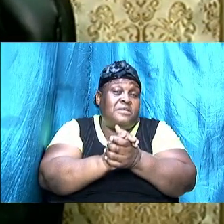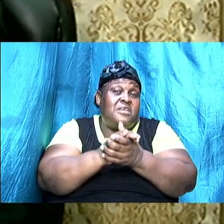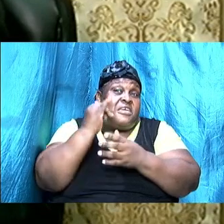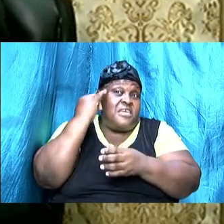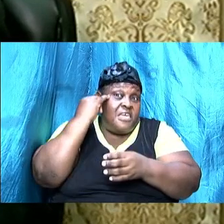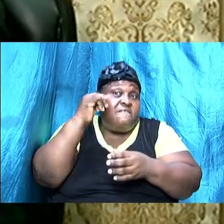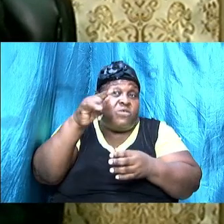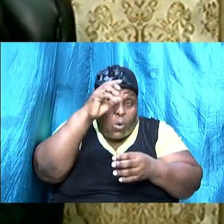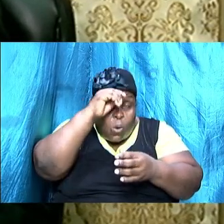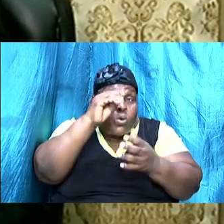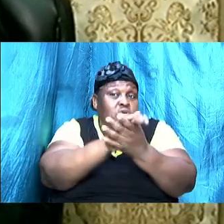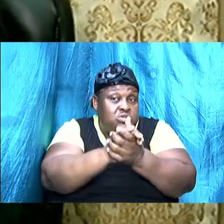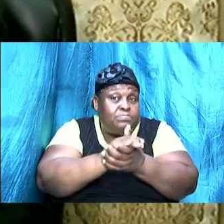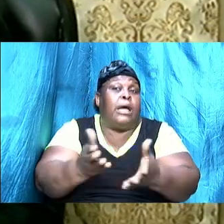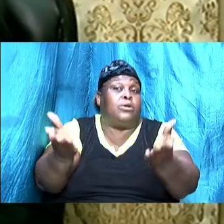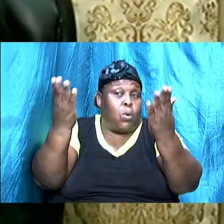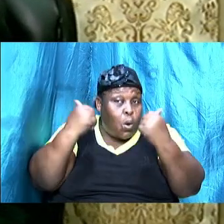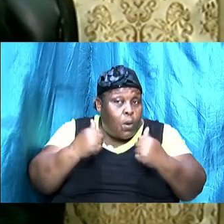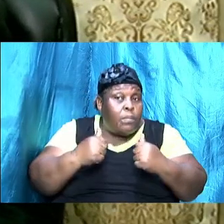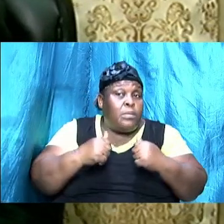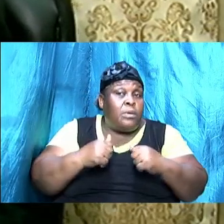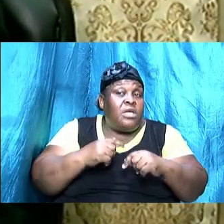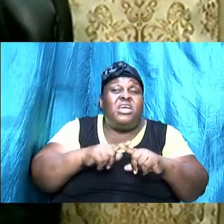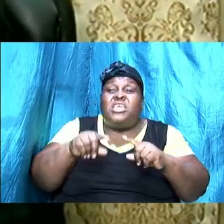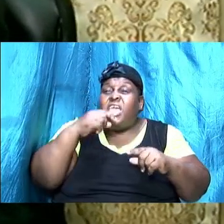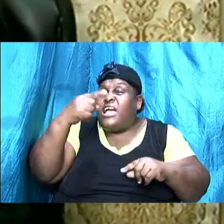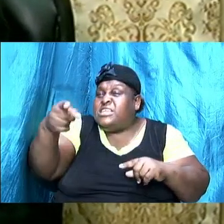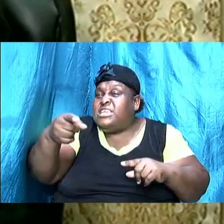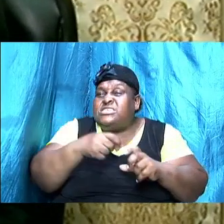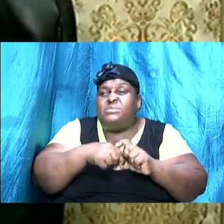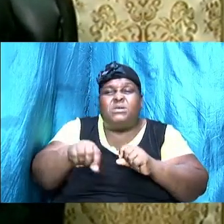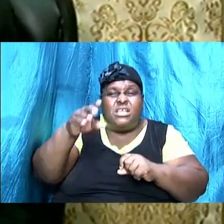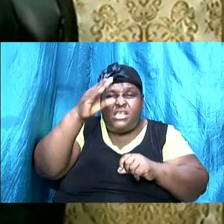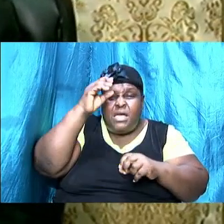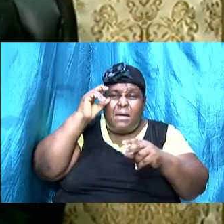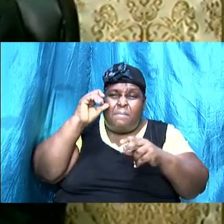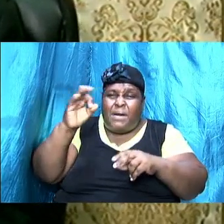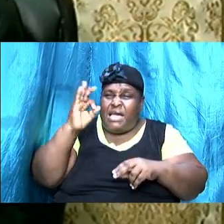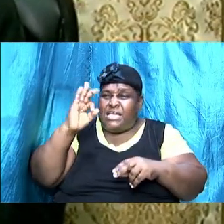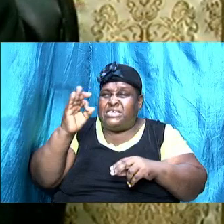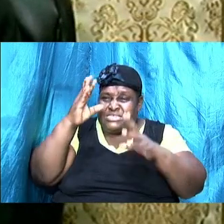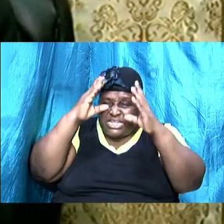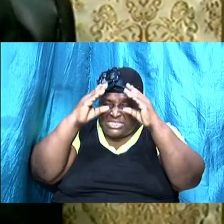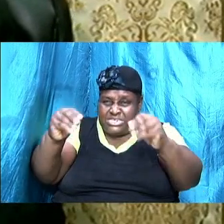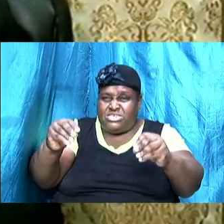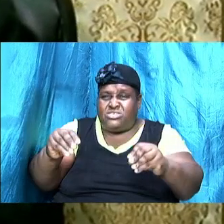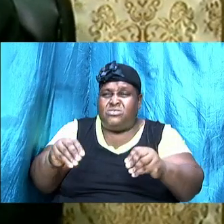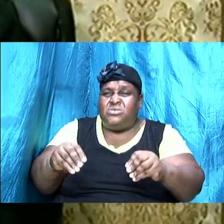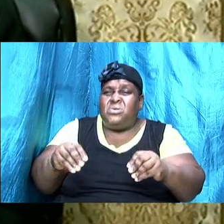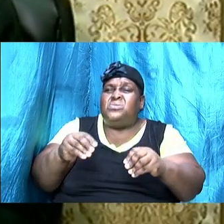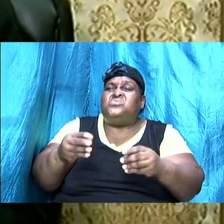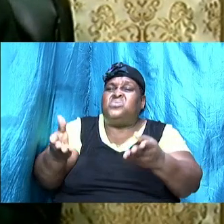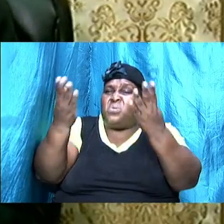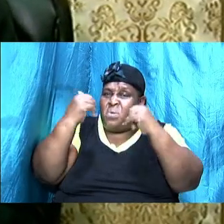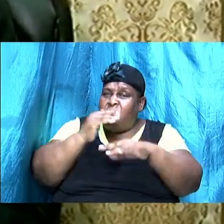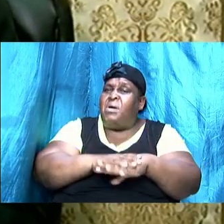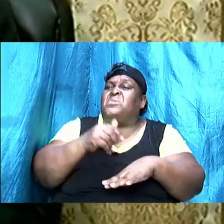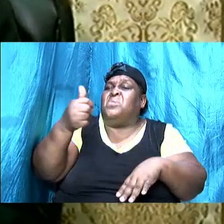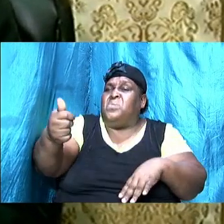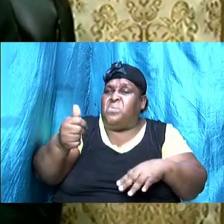if your husband come, you can't tell him, say, because pastor teach it, make you come, you should have come on your own volition.